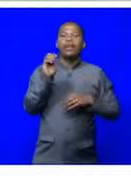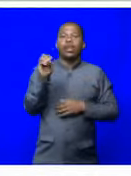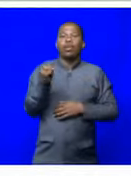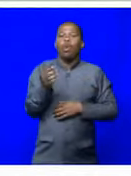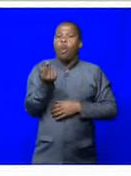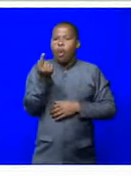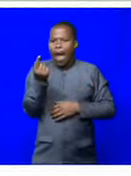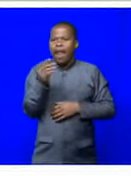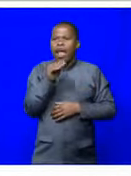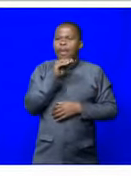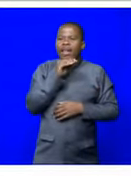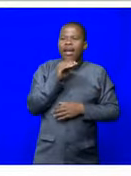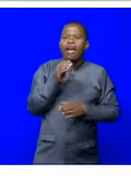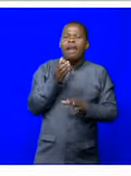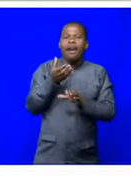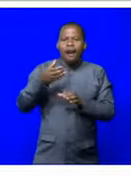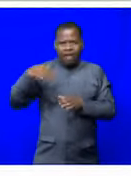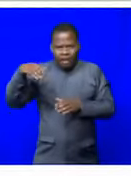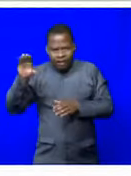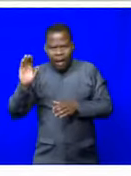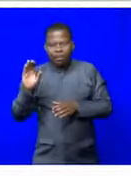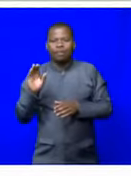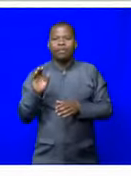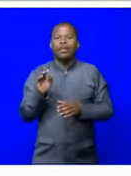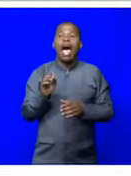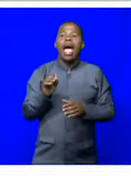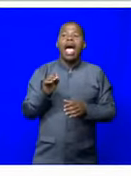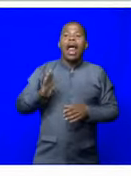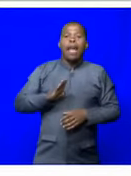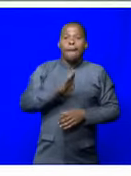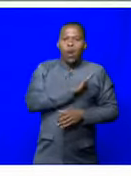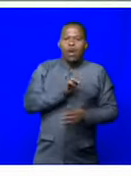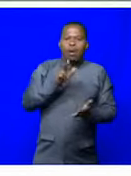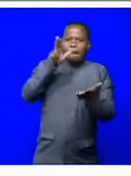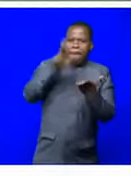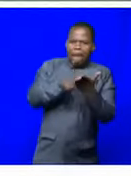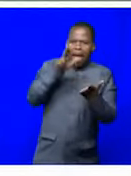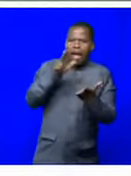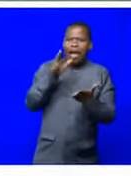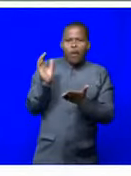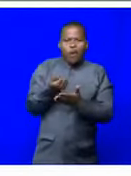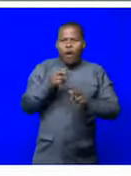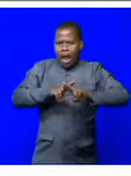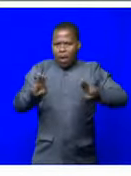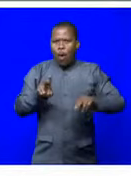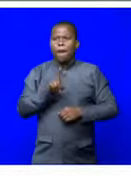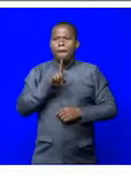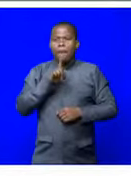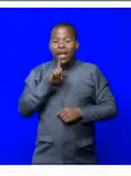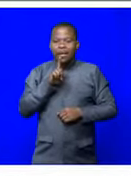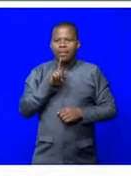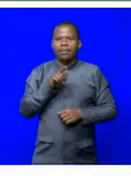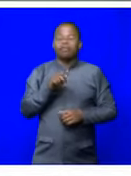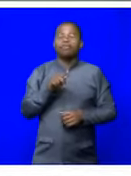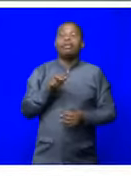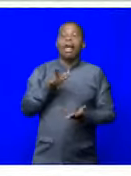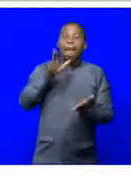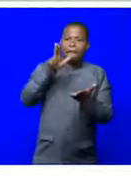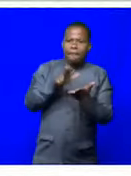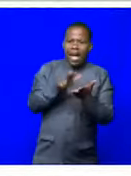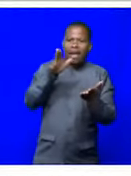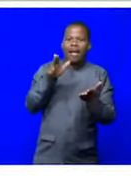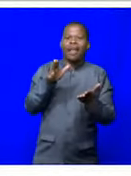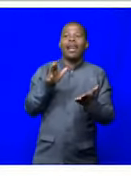ukuyothola i-accreditation body lebuya ngaphandle letamendela ukuthi abe certified. But sekangamsebenzisa